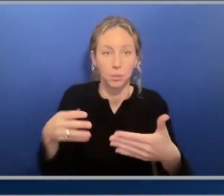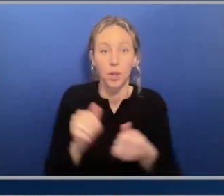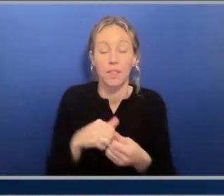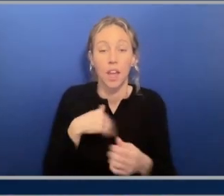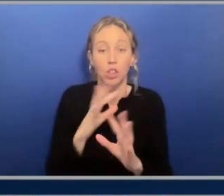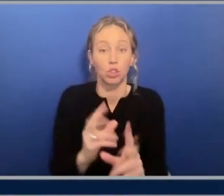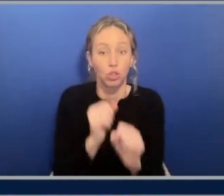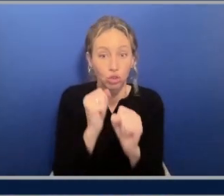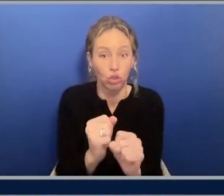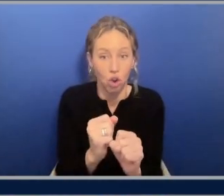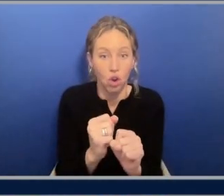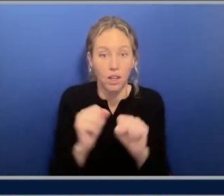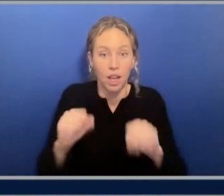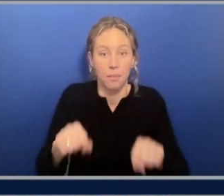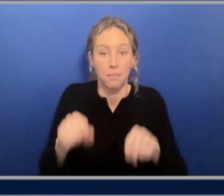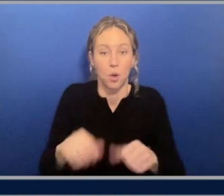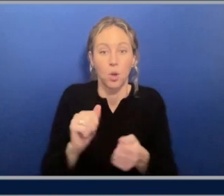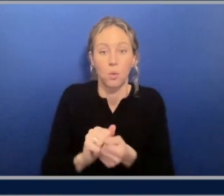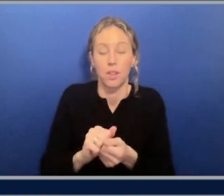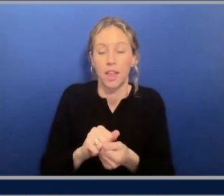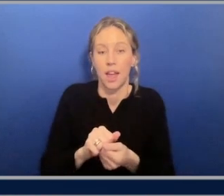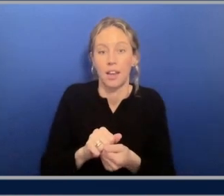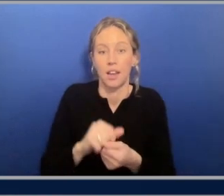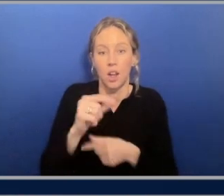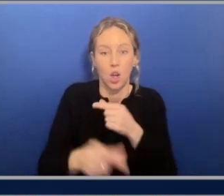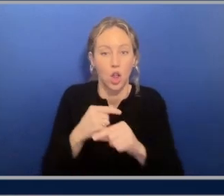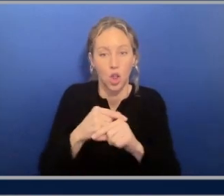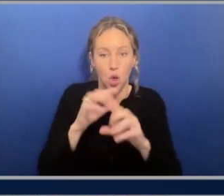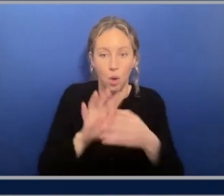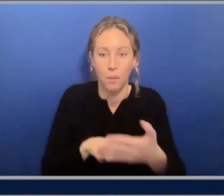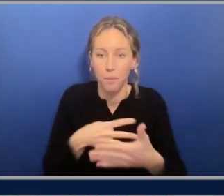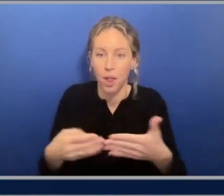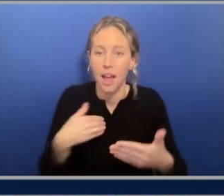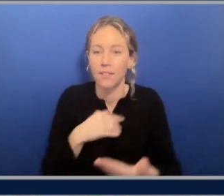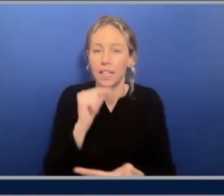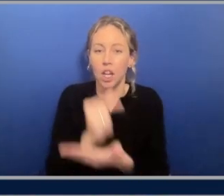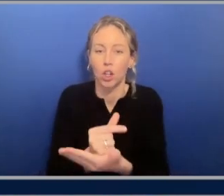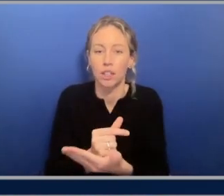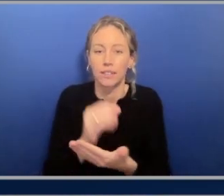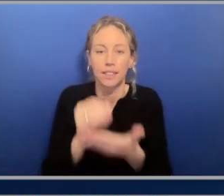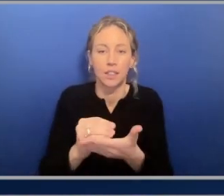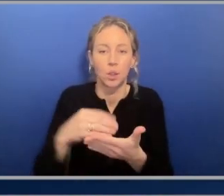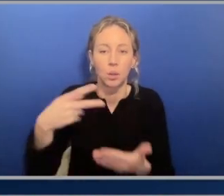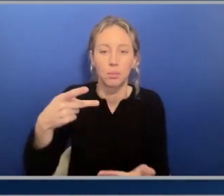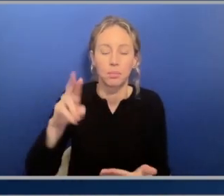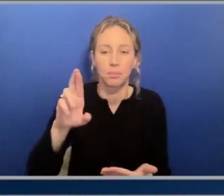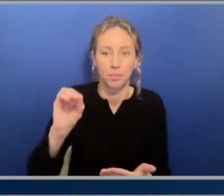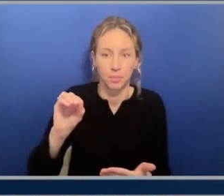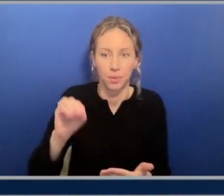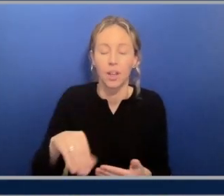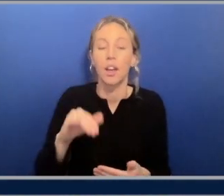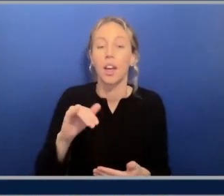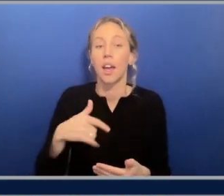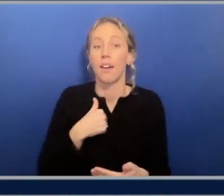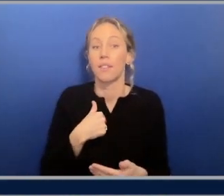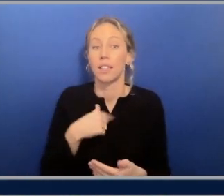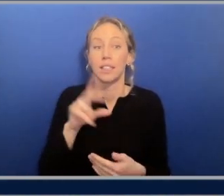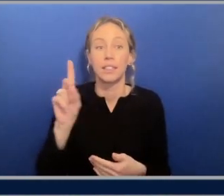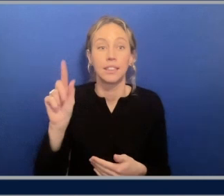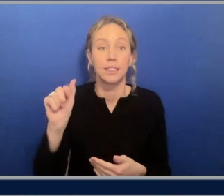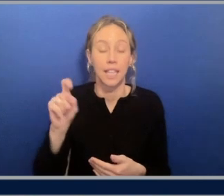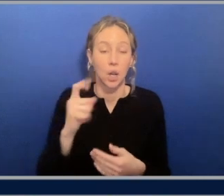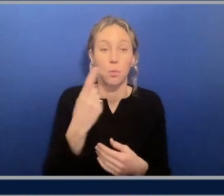within global table, that gives you guarantee of zero RPO, right? So when customers write in one region, data will be available in another